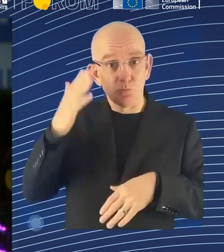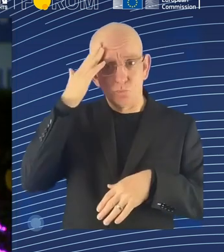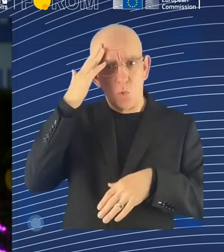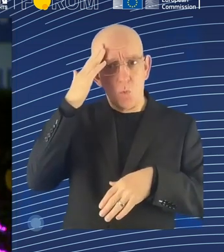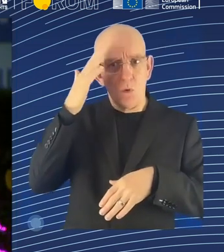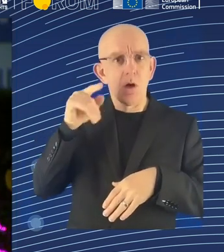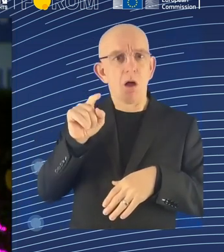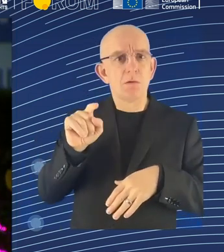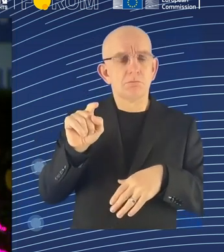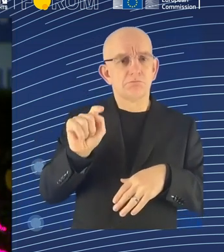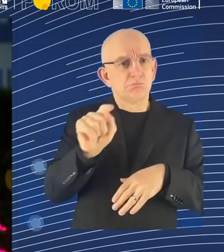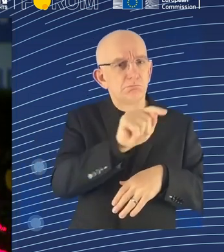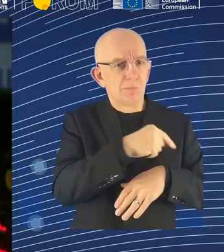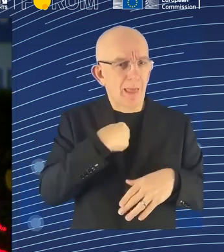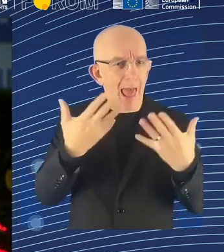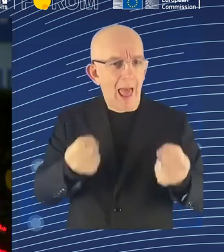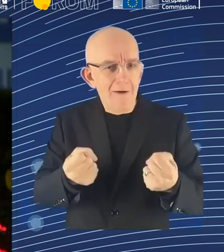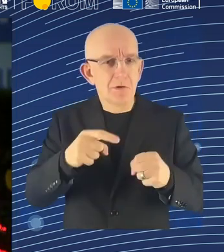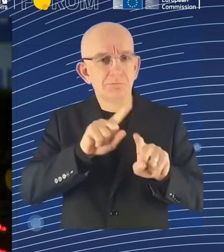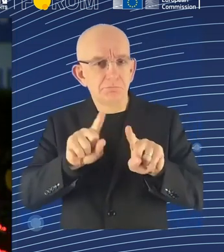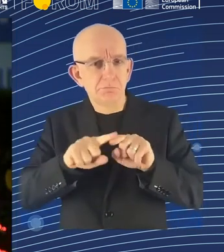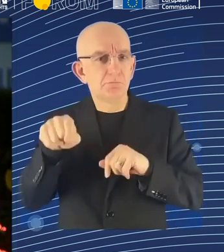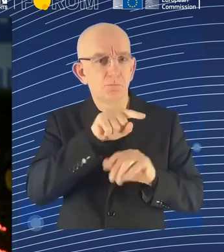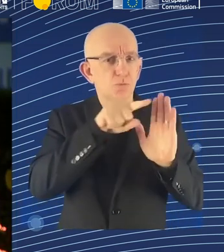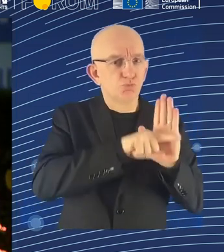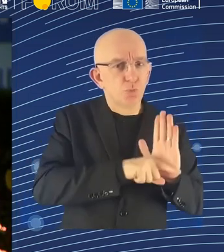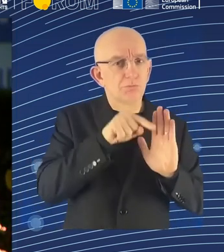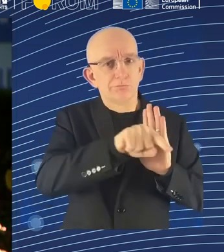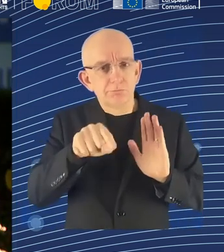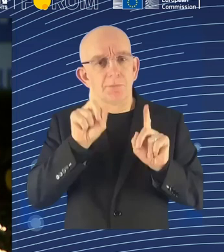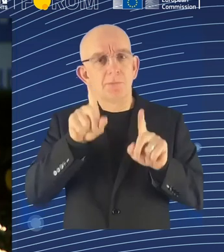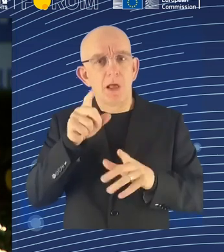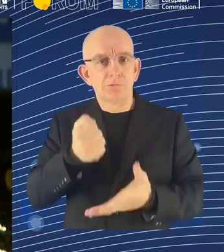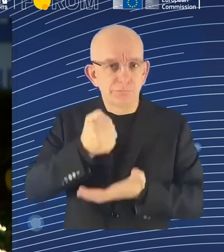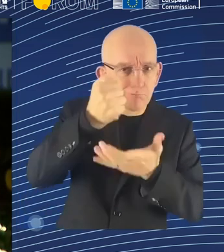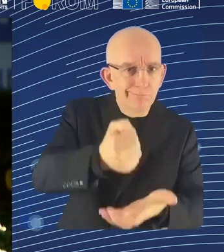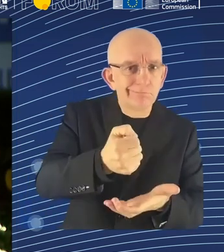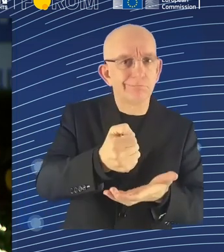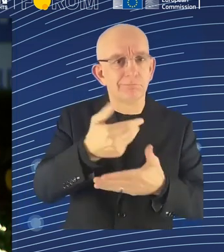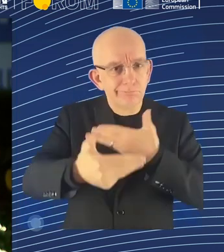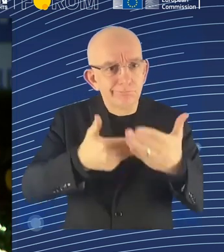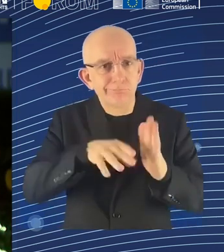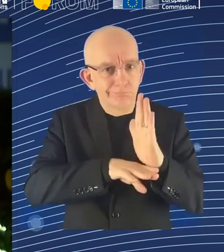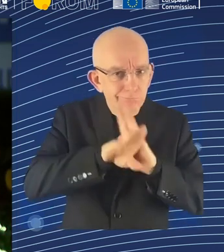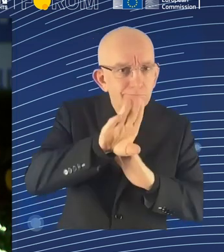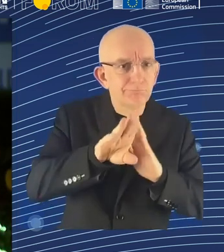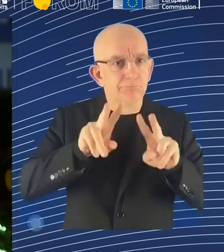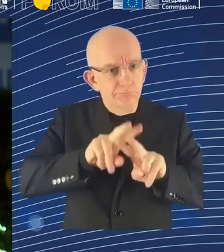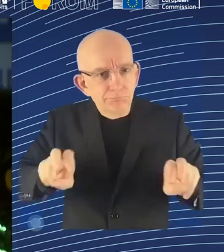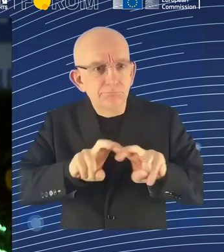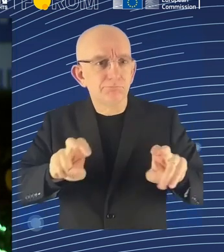social scoring, for example, there's no point in investing in Europe because it will be banned. If, on the other hand, you